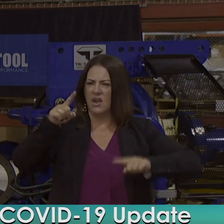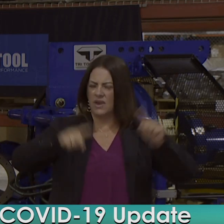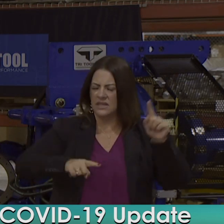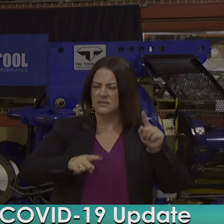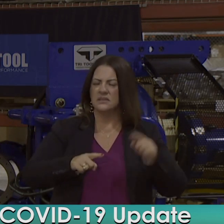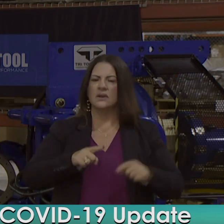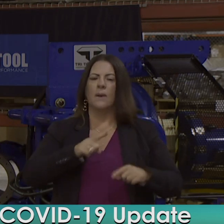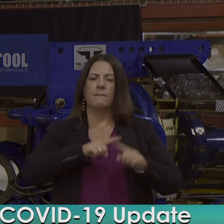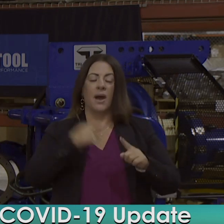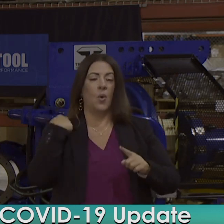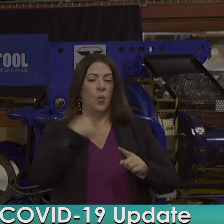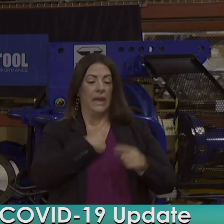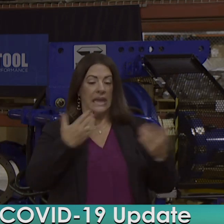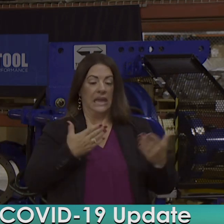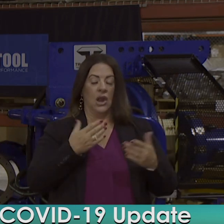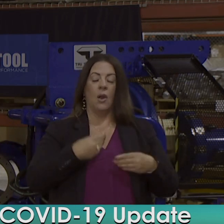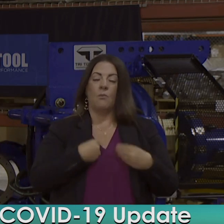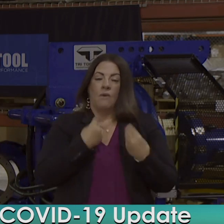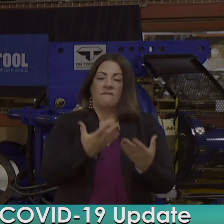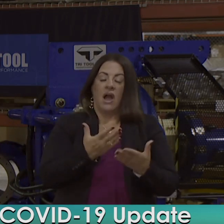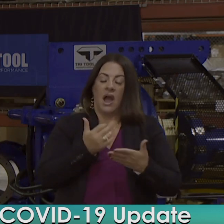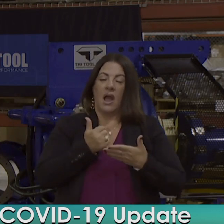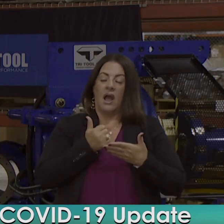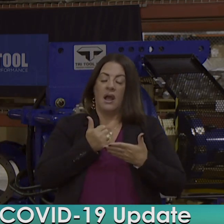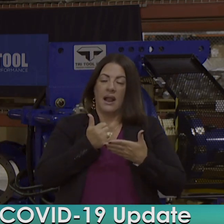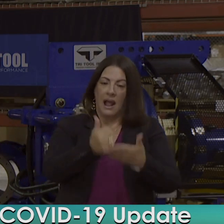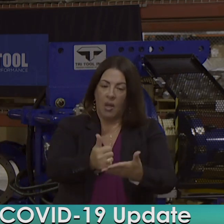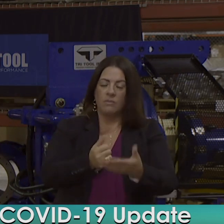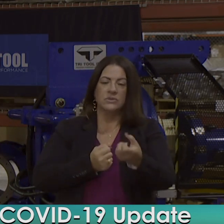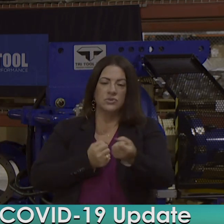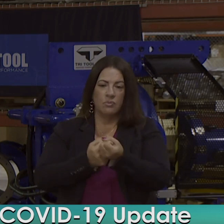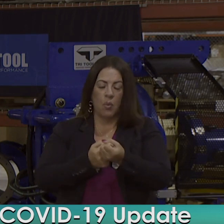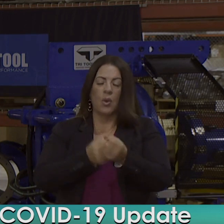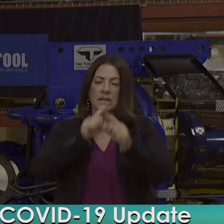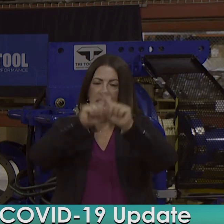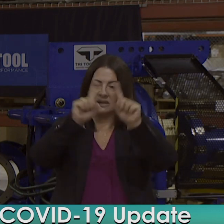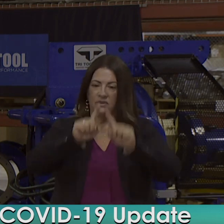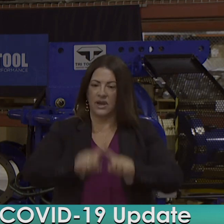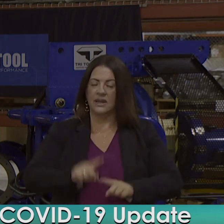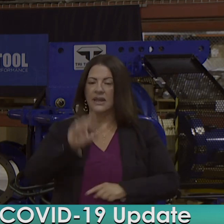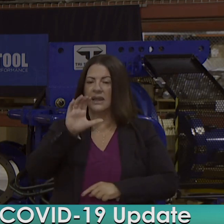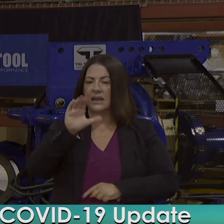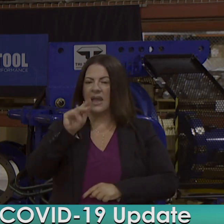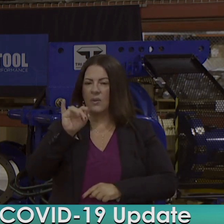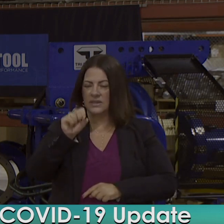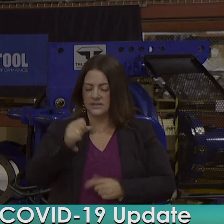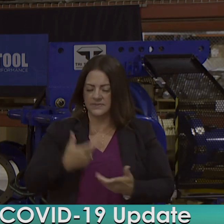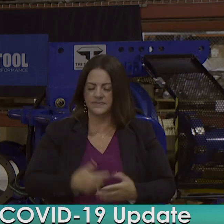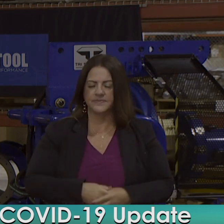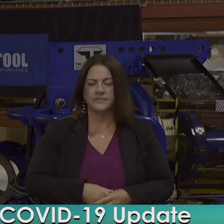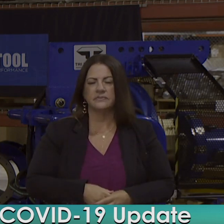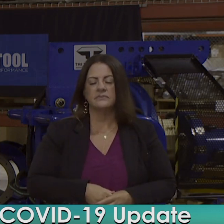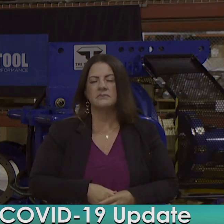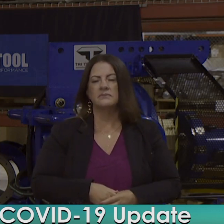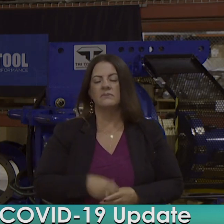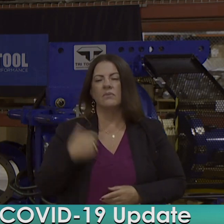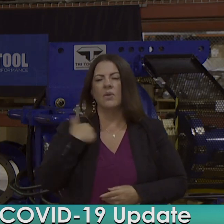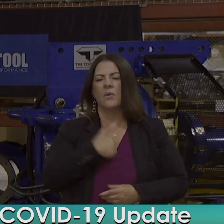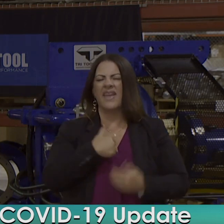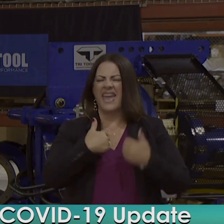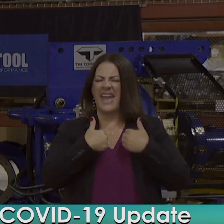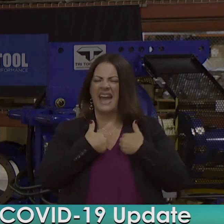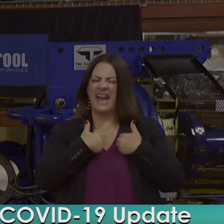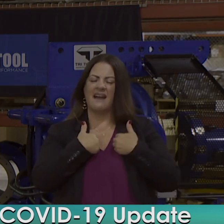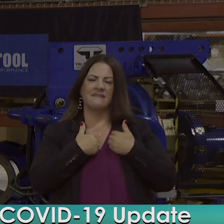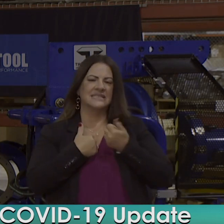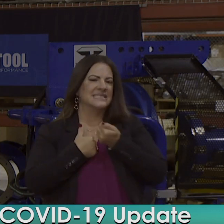level. We've done that now for 15 counties that are formally on what we refer to as our